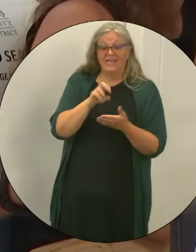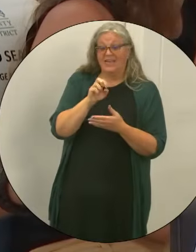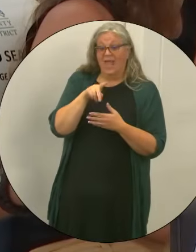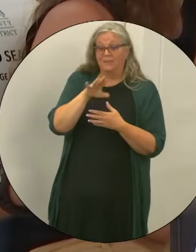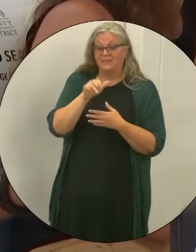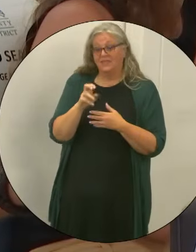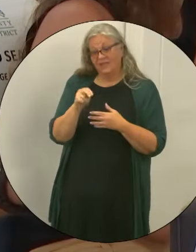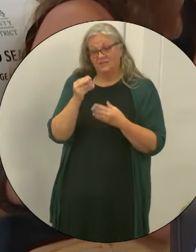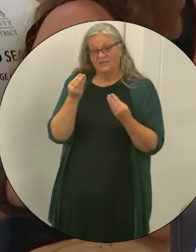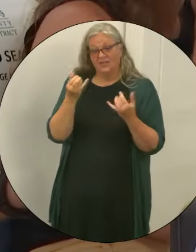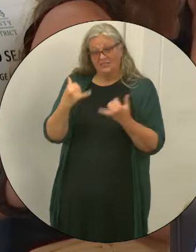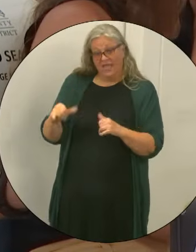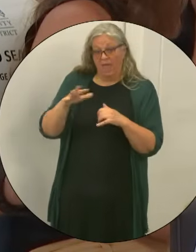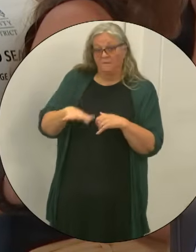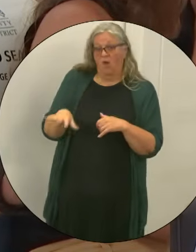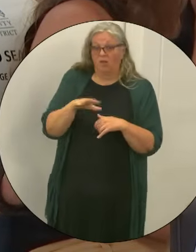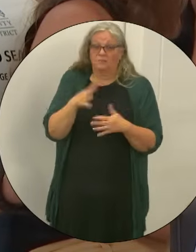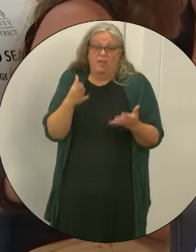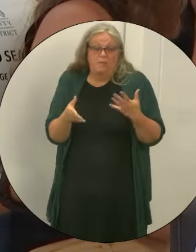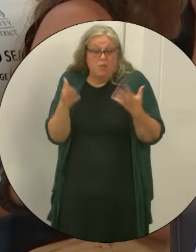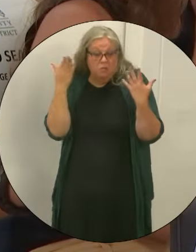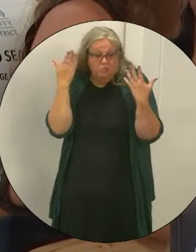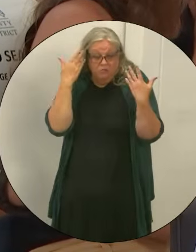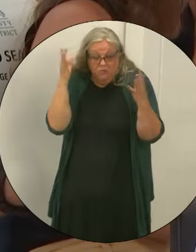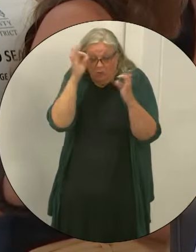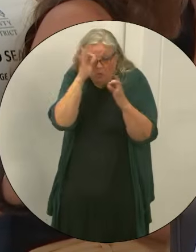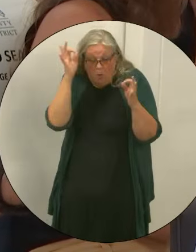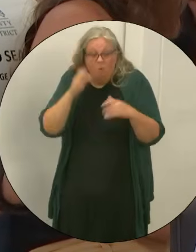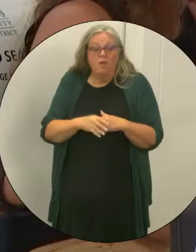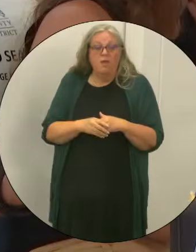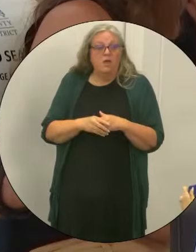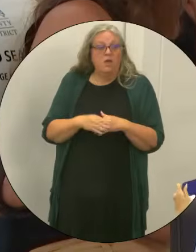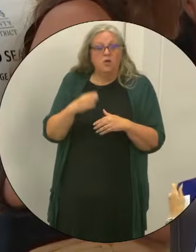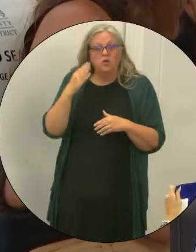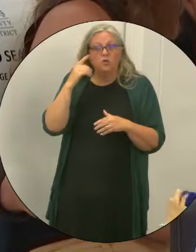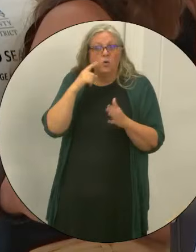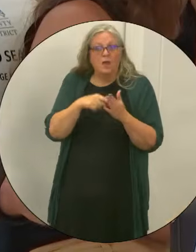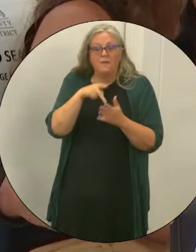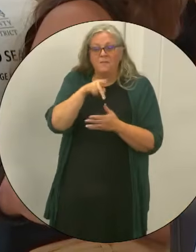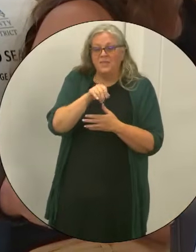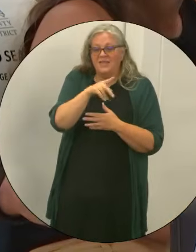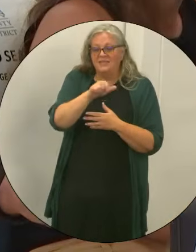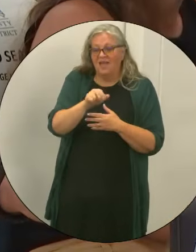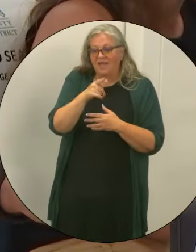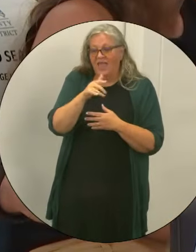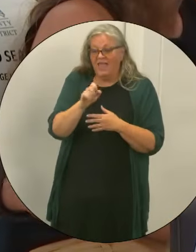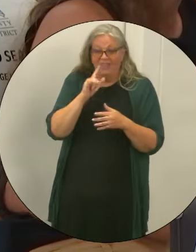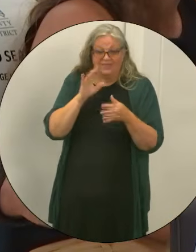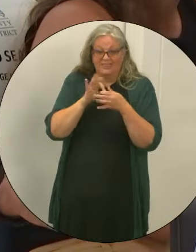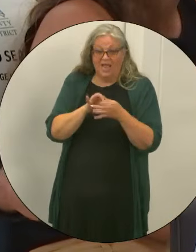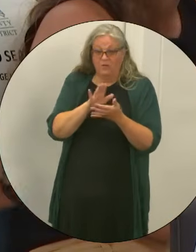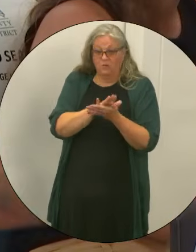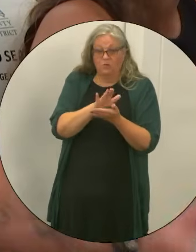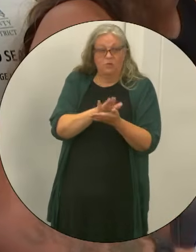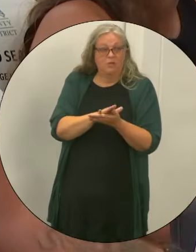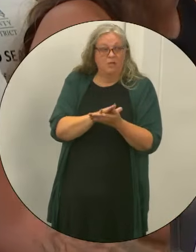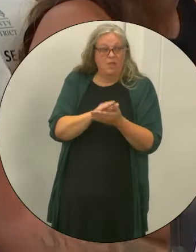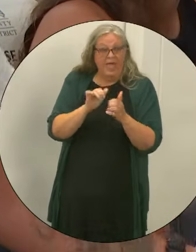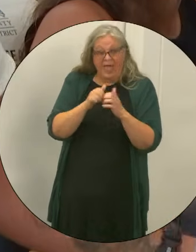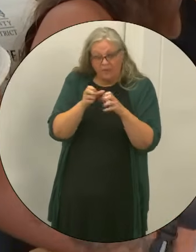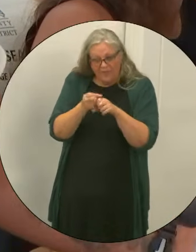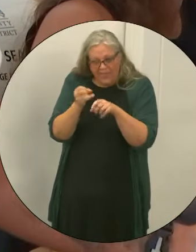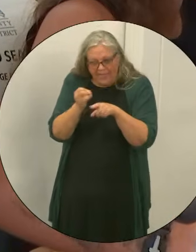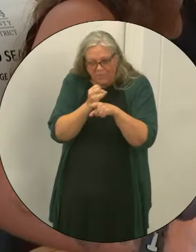currently. You may not be aware of it. Because remember, if you look at Pizzagate, that's tied to schools. How is he getting the interns?